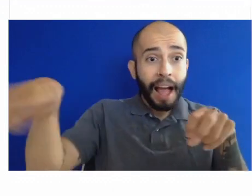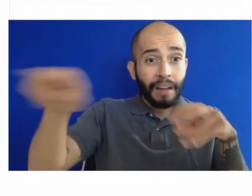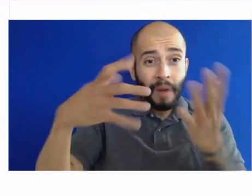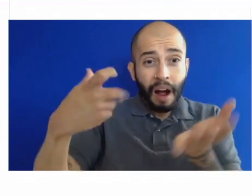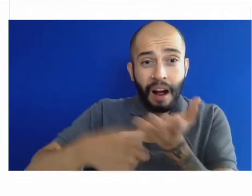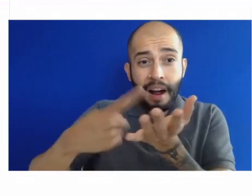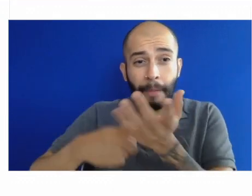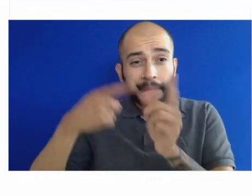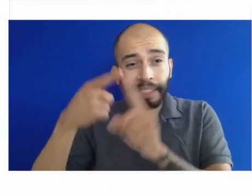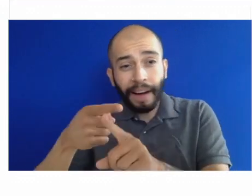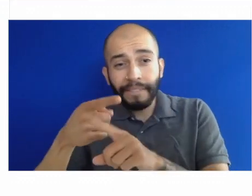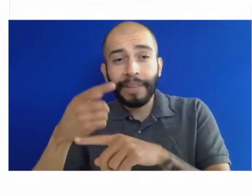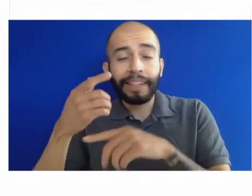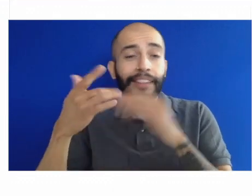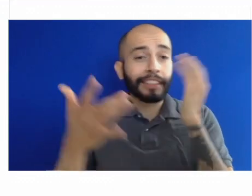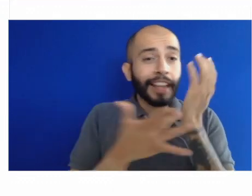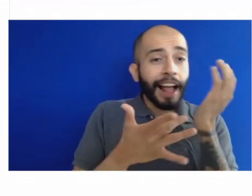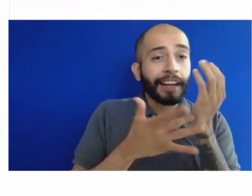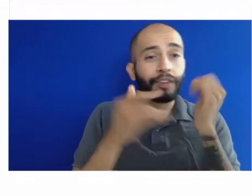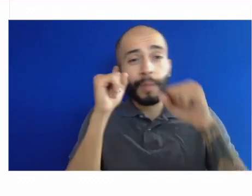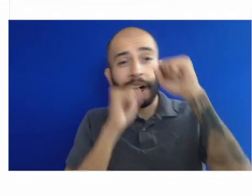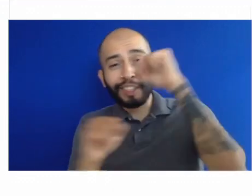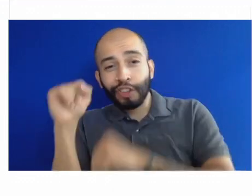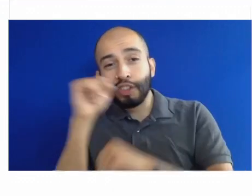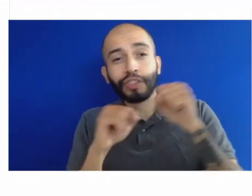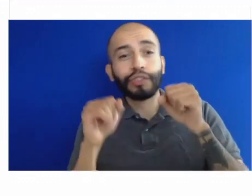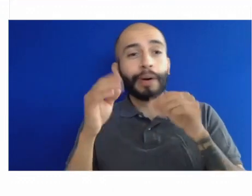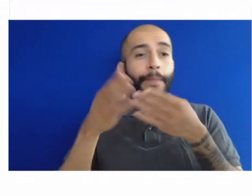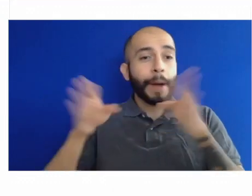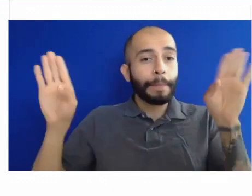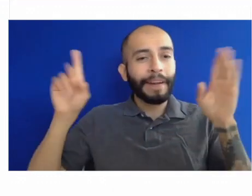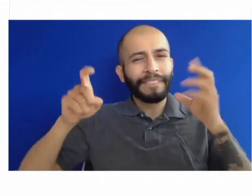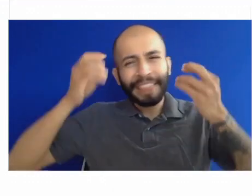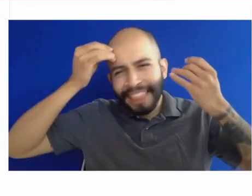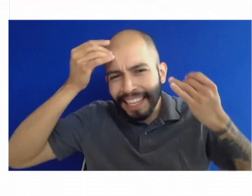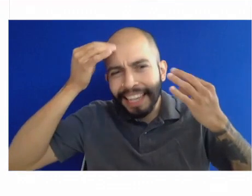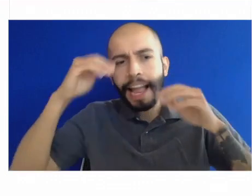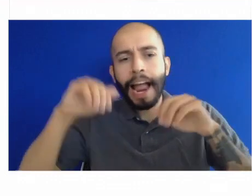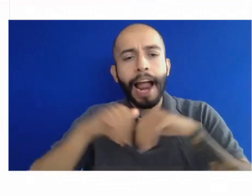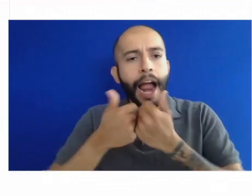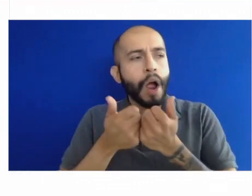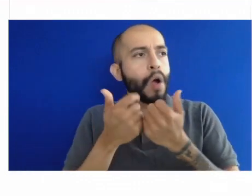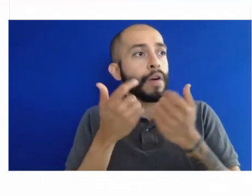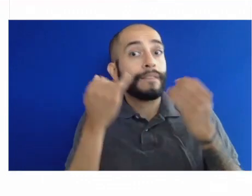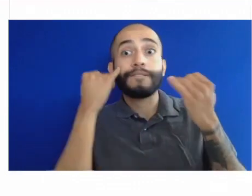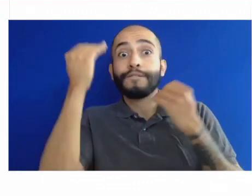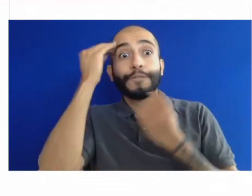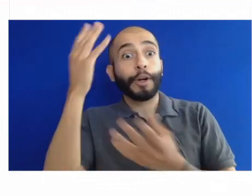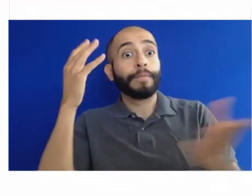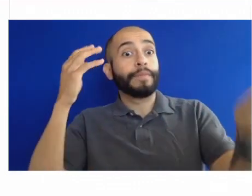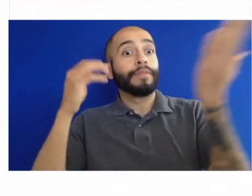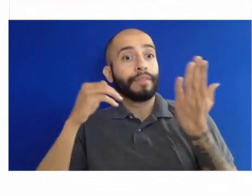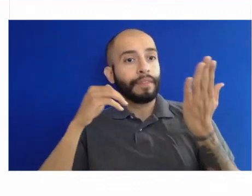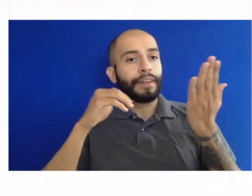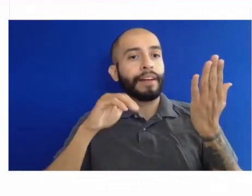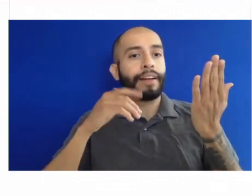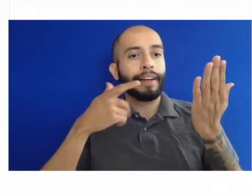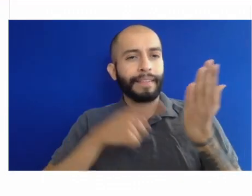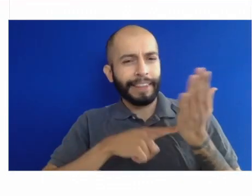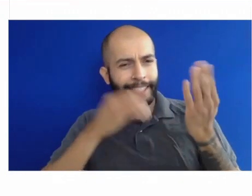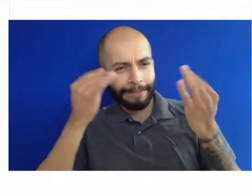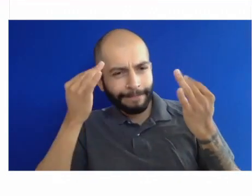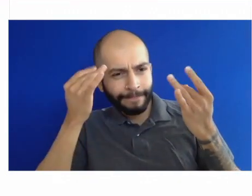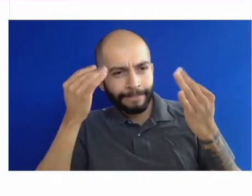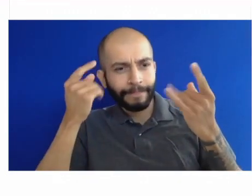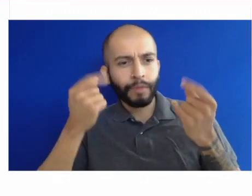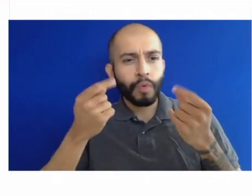about when they encounter information to decrease perhaps the influence of mis and disinformation? Can I just come back?